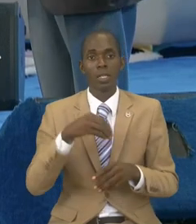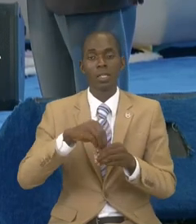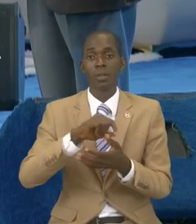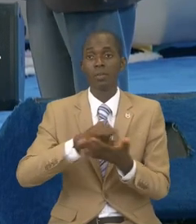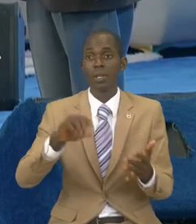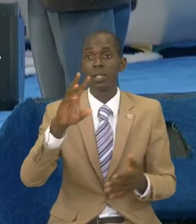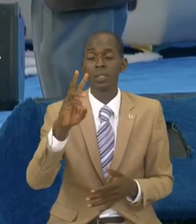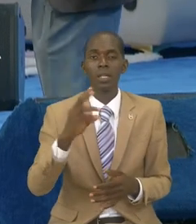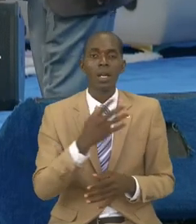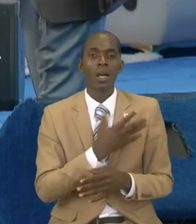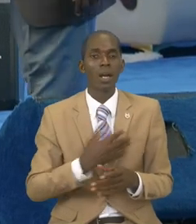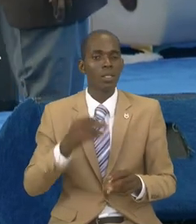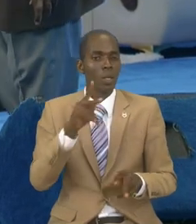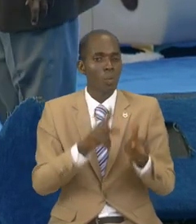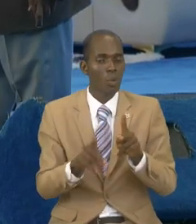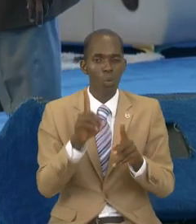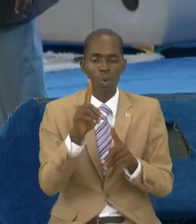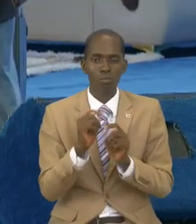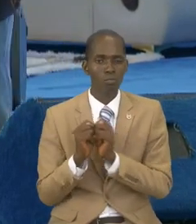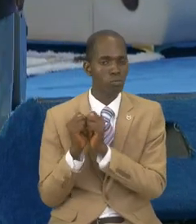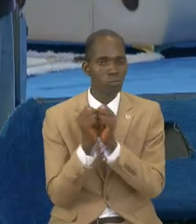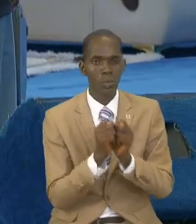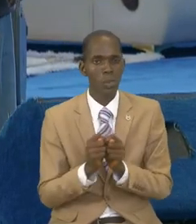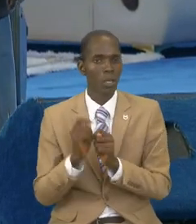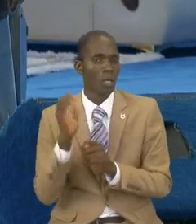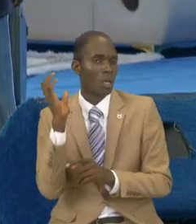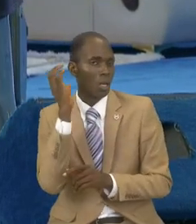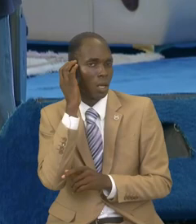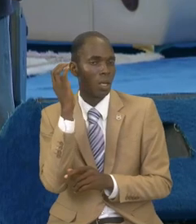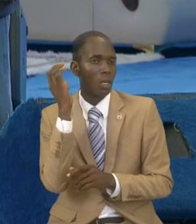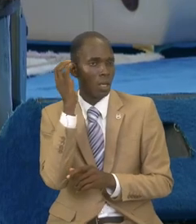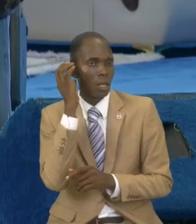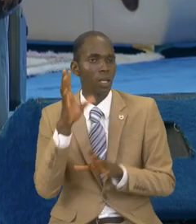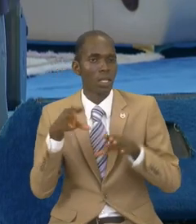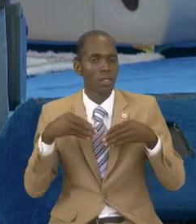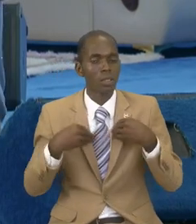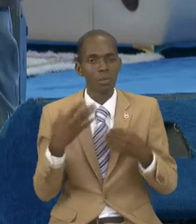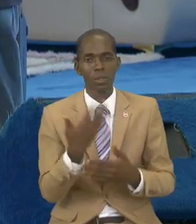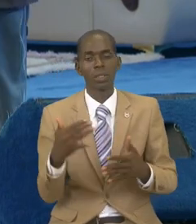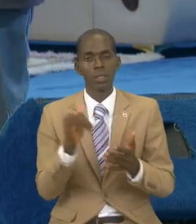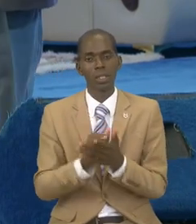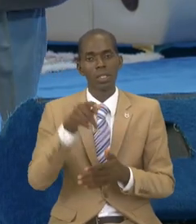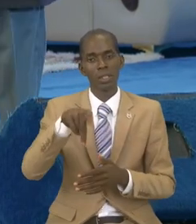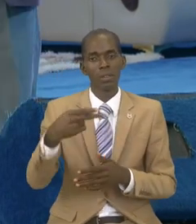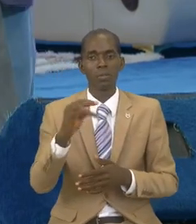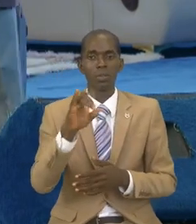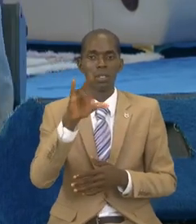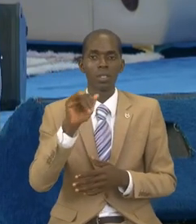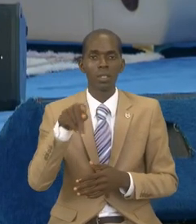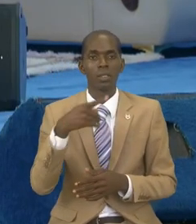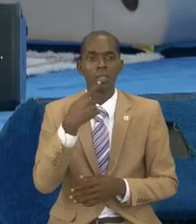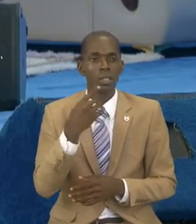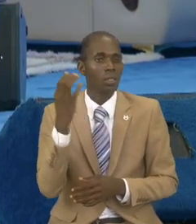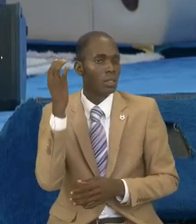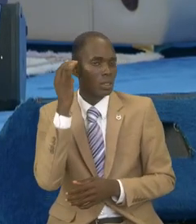told, and the people with one accord give heed unto those things which Philip spake, hearing and seeing